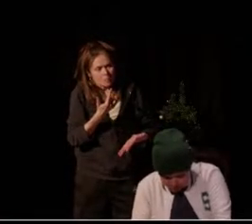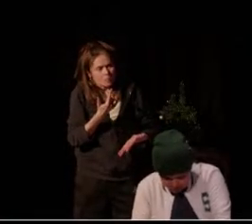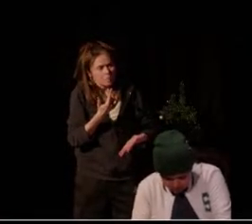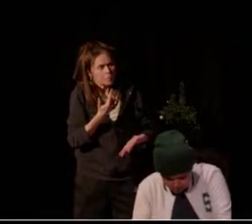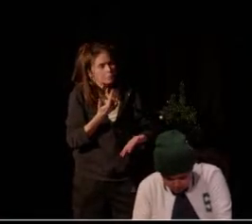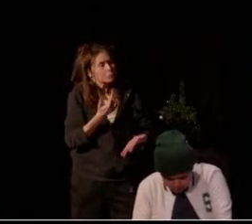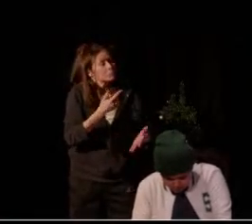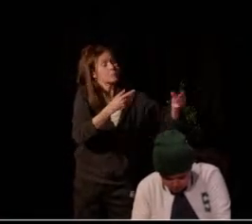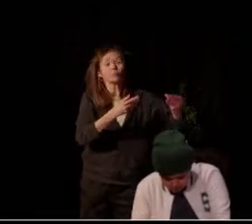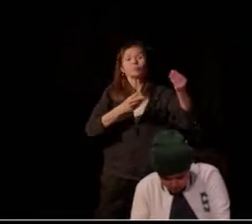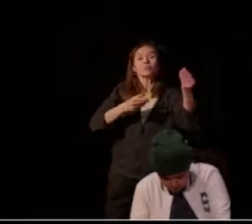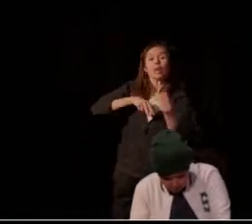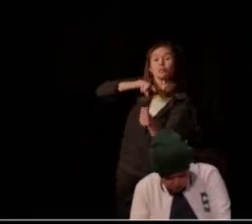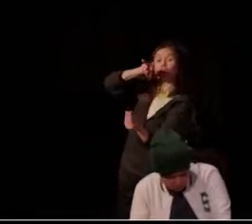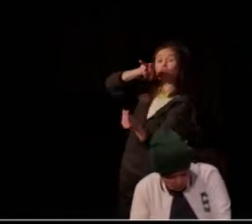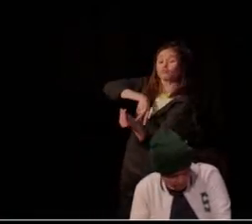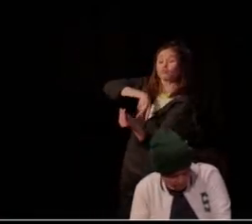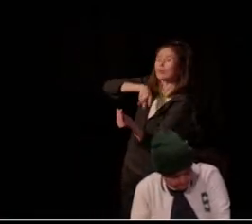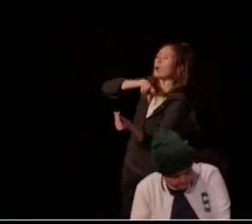Read it.